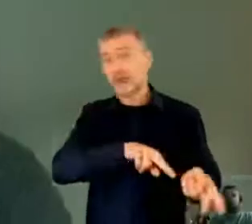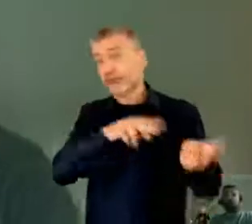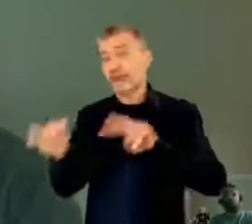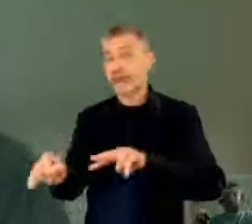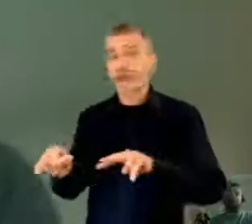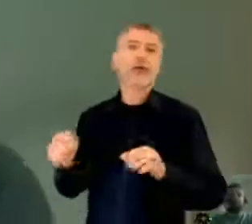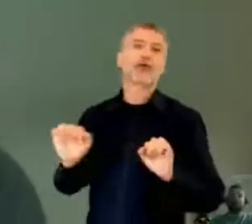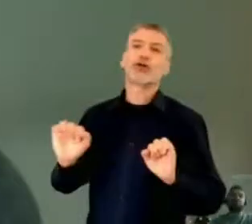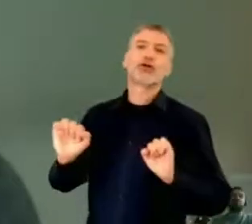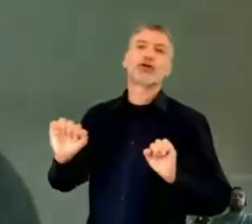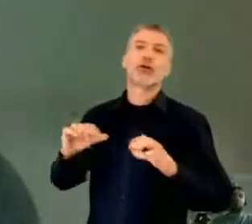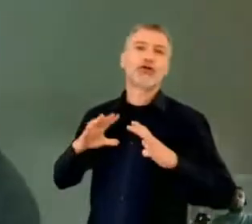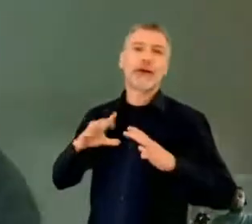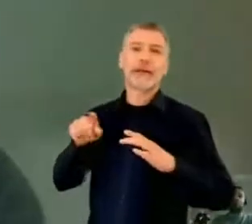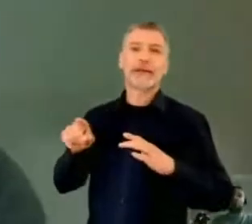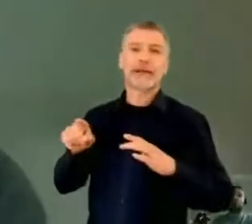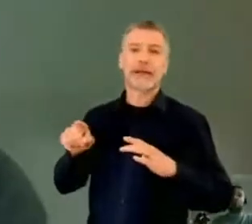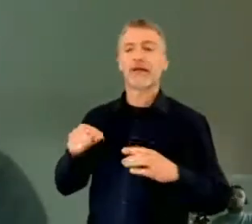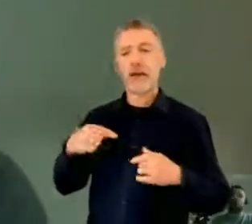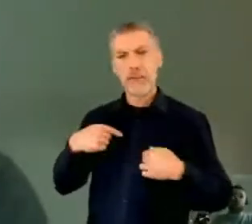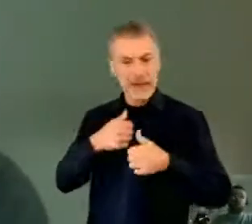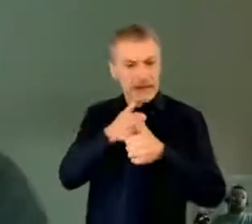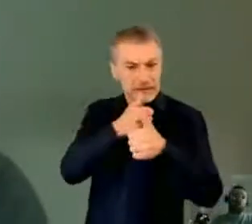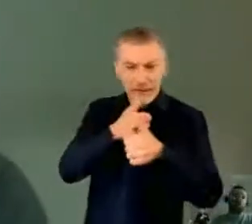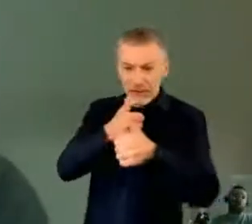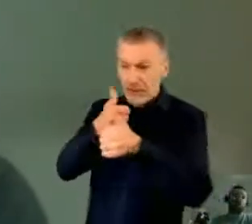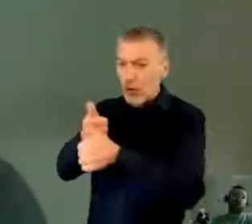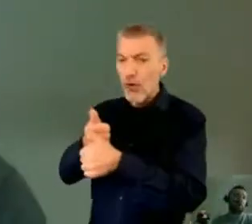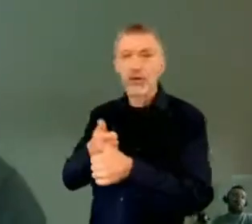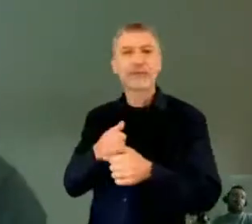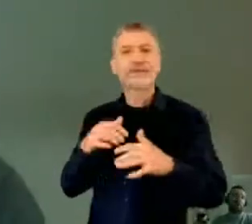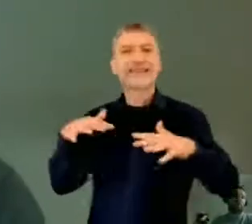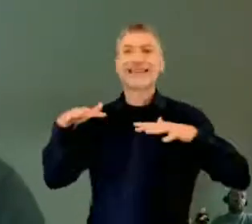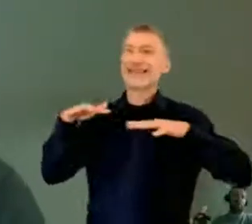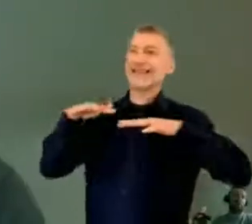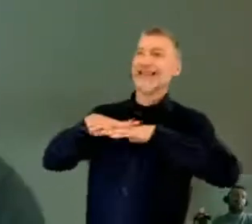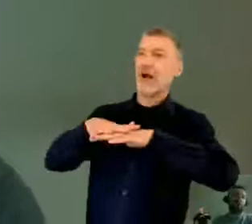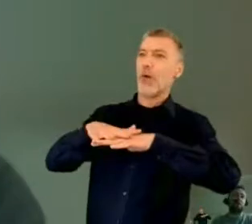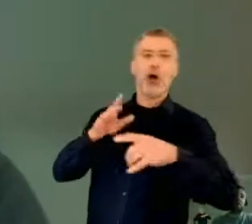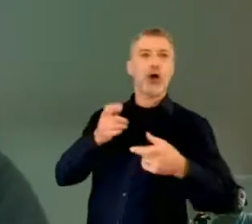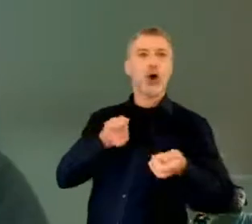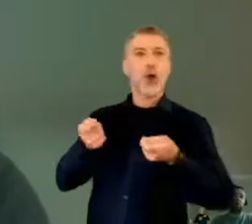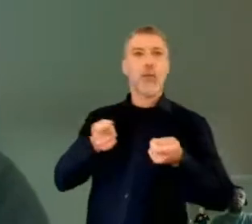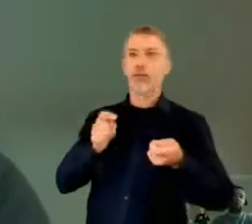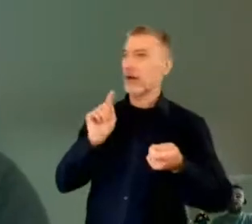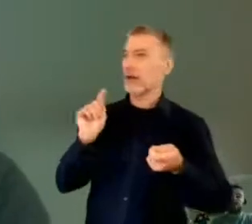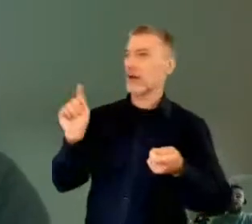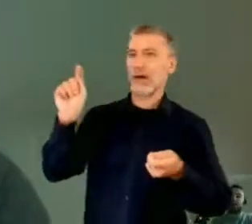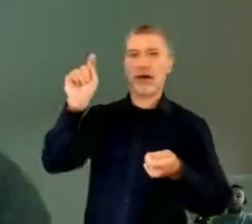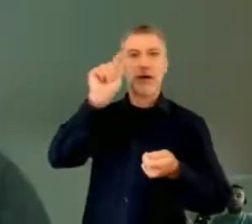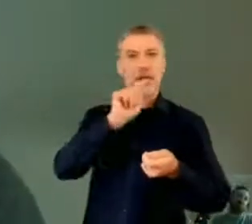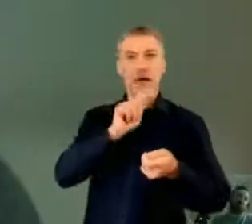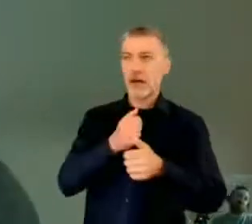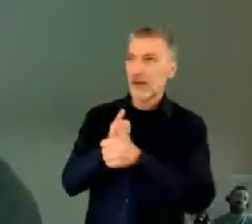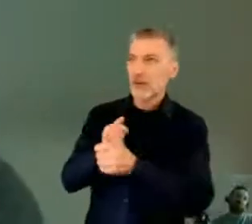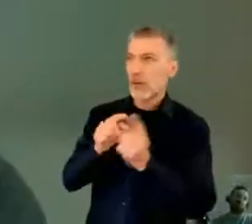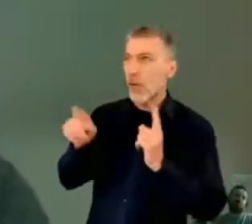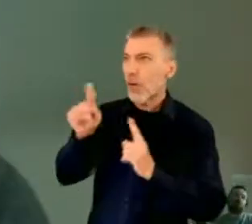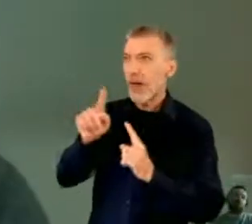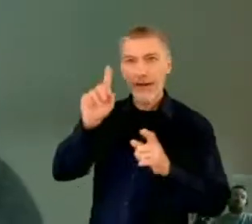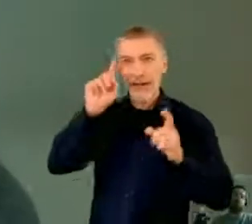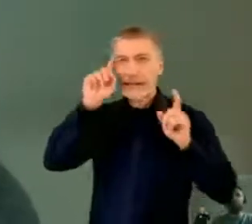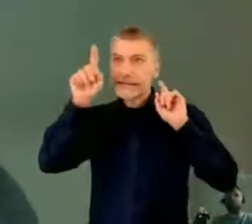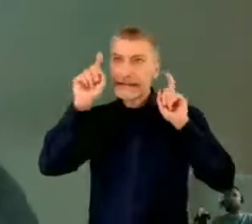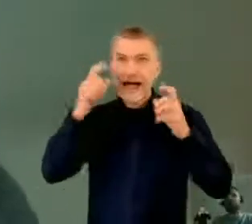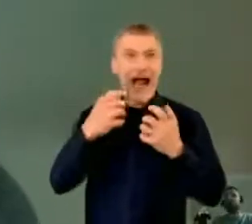lot of my work is supporting a lot of the network operators who own the networks in the UK to try and come up with innovative solutions